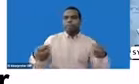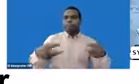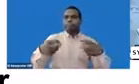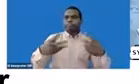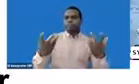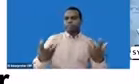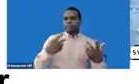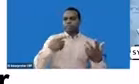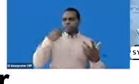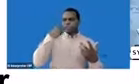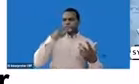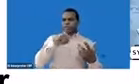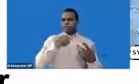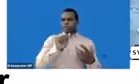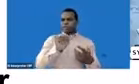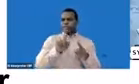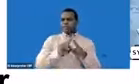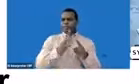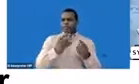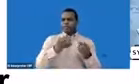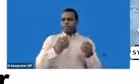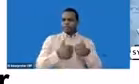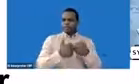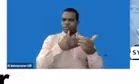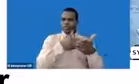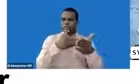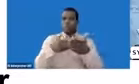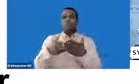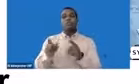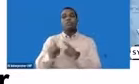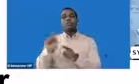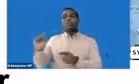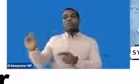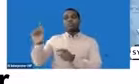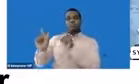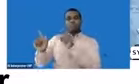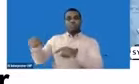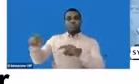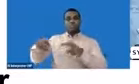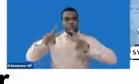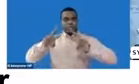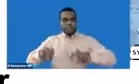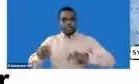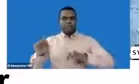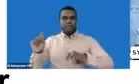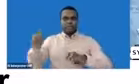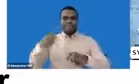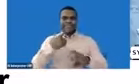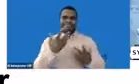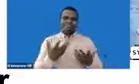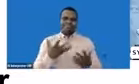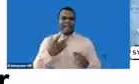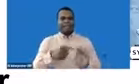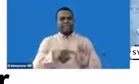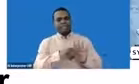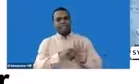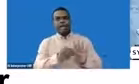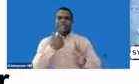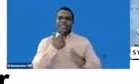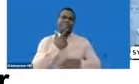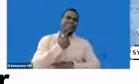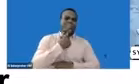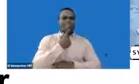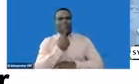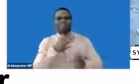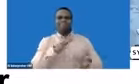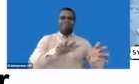very interesting video with Jutta Treviatis from Canada, a fantastic researcher, who is very, very skeptical and very worried about